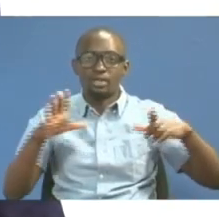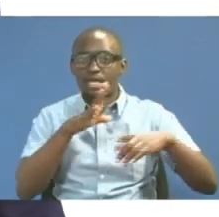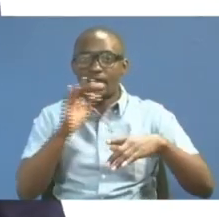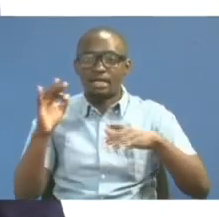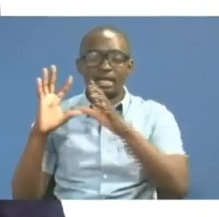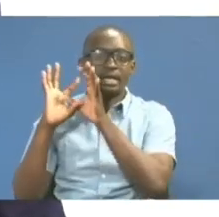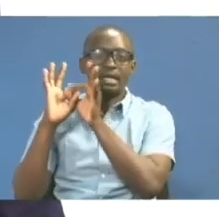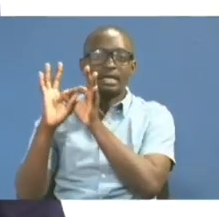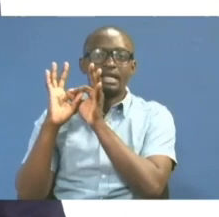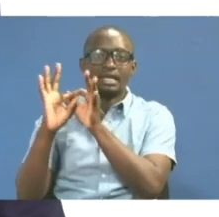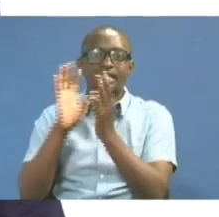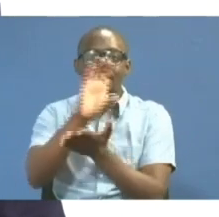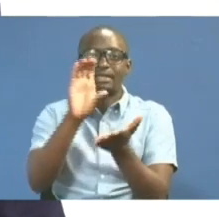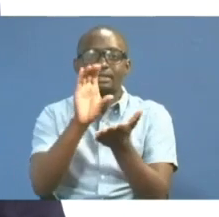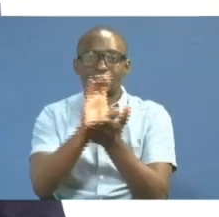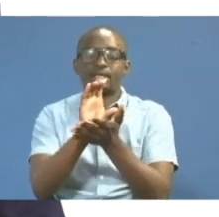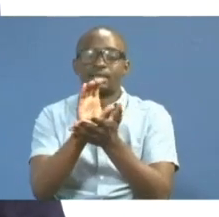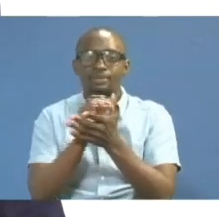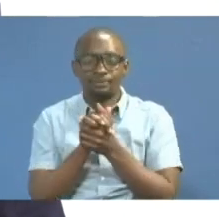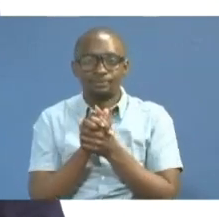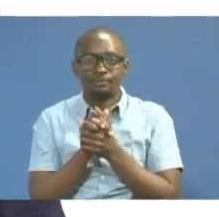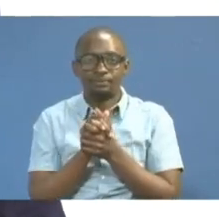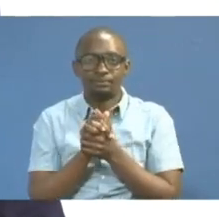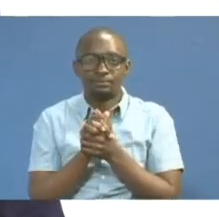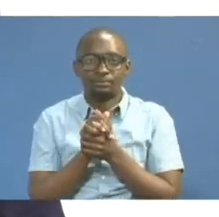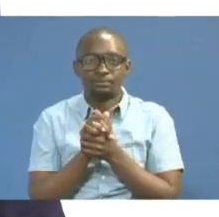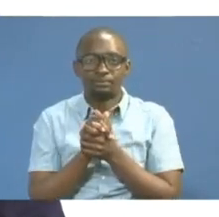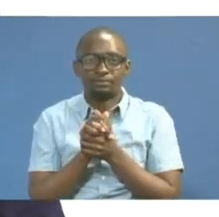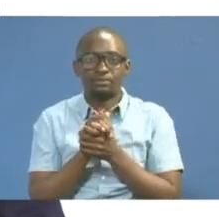Languages and Culture Center